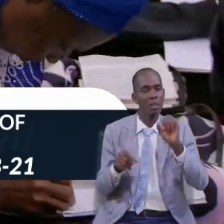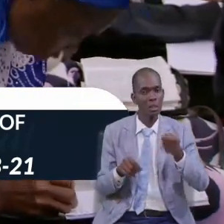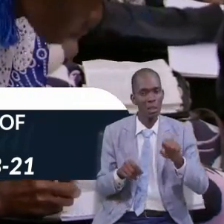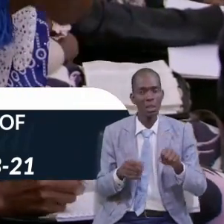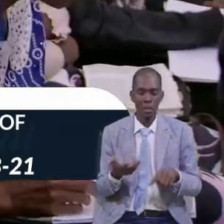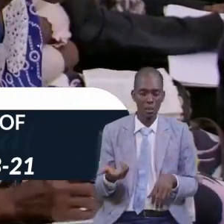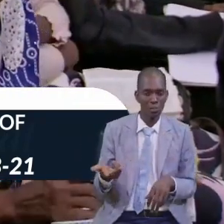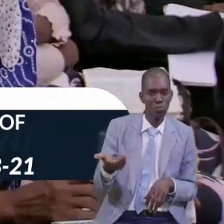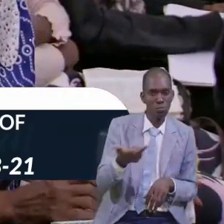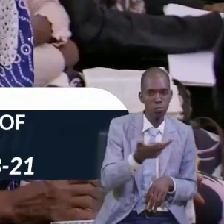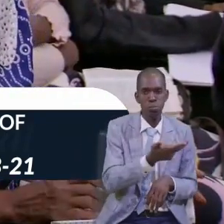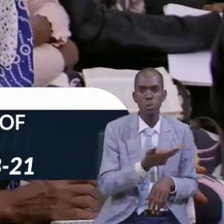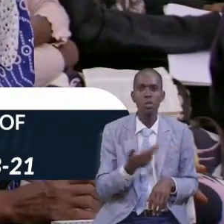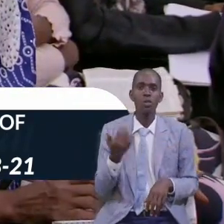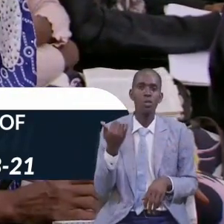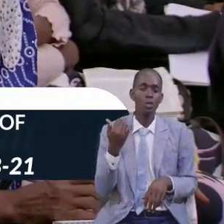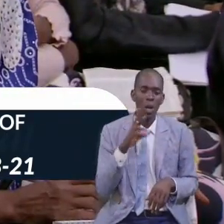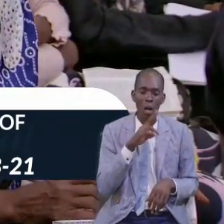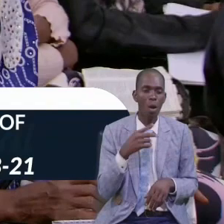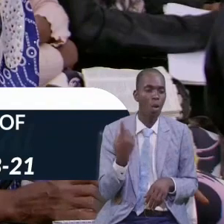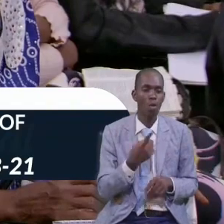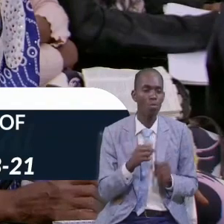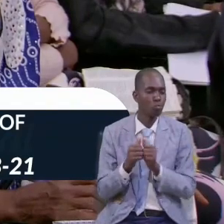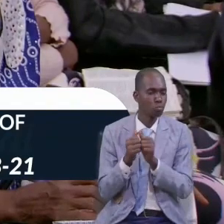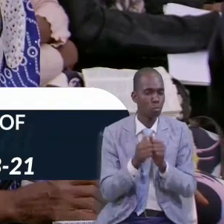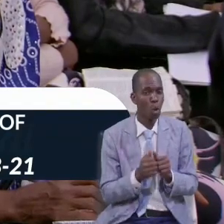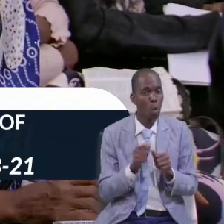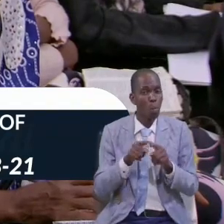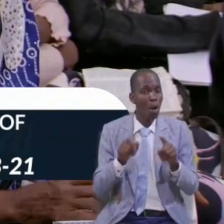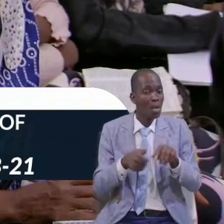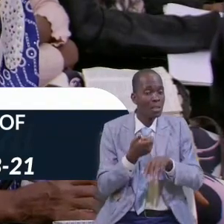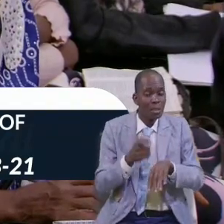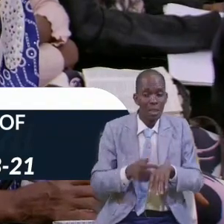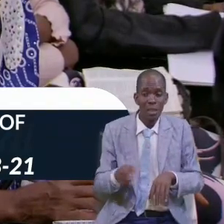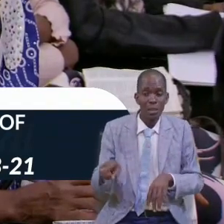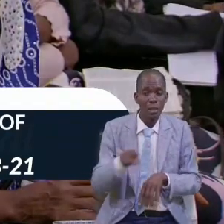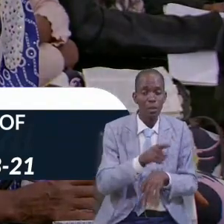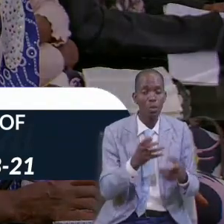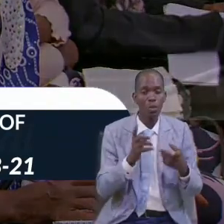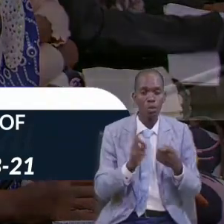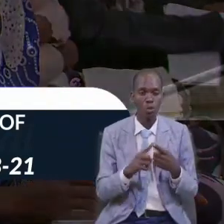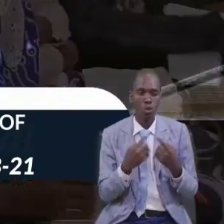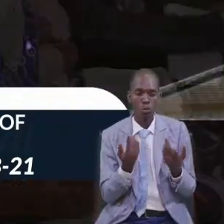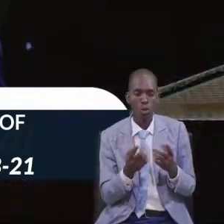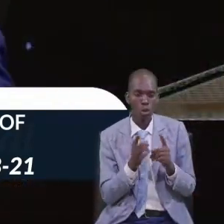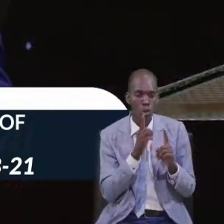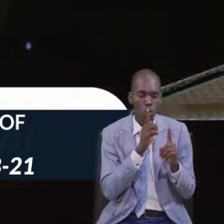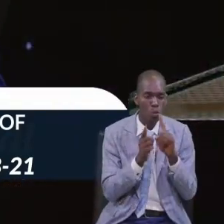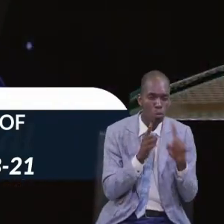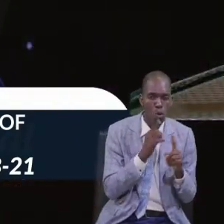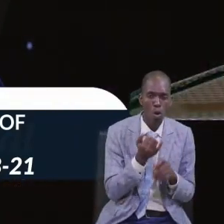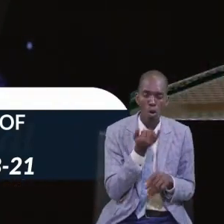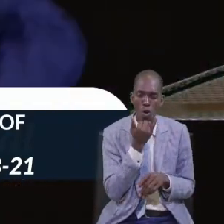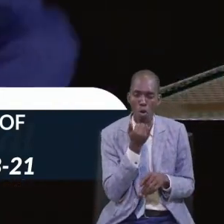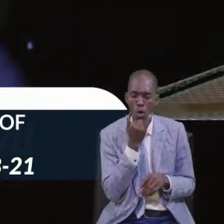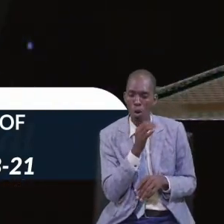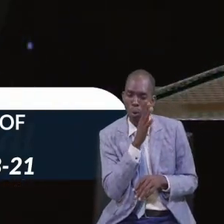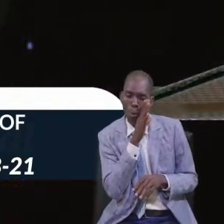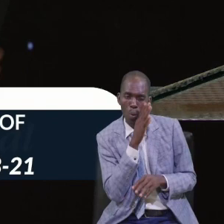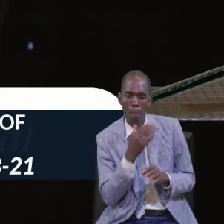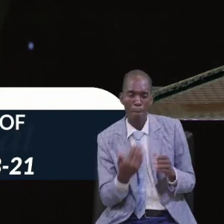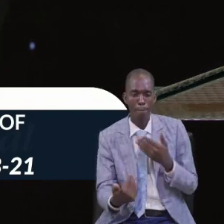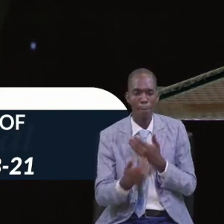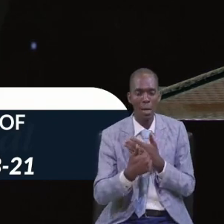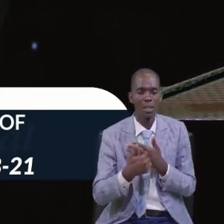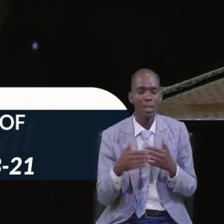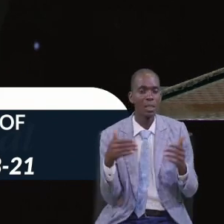normally should have been together every time. But when they want to gossip and when they want to slander Moses, they'll go apart. When they want